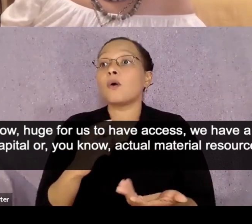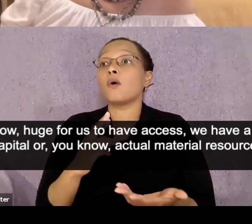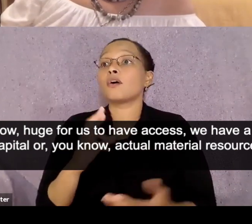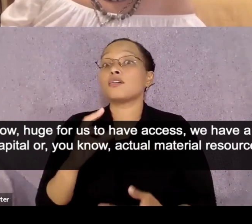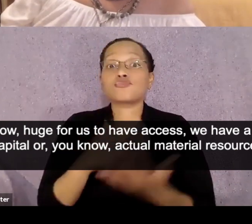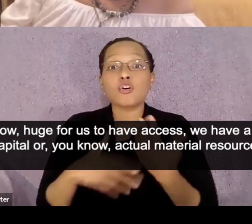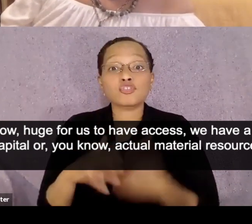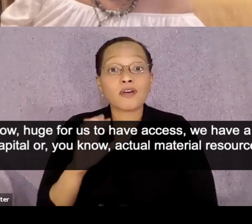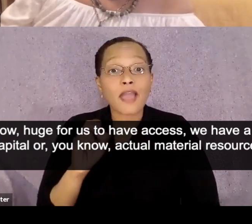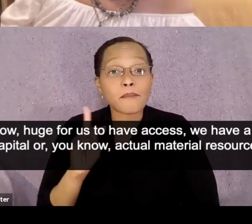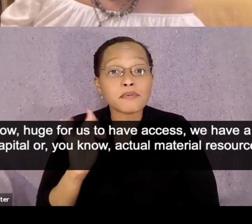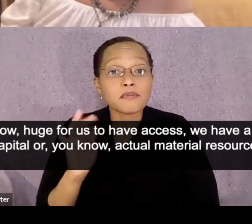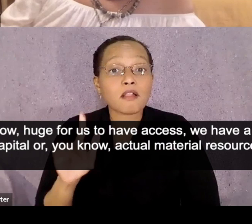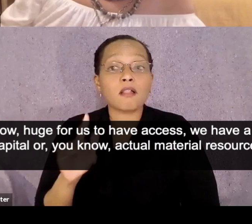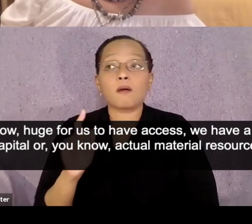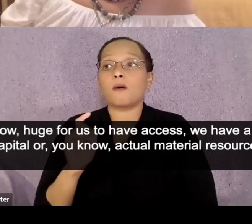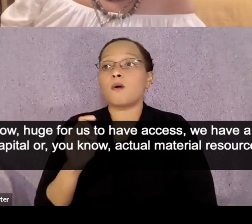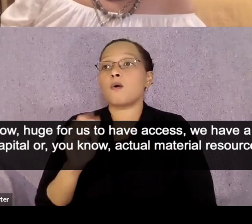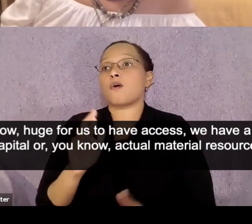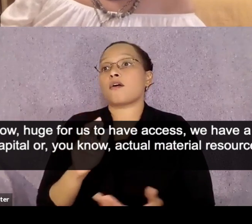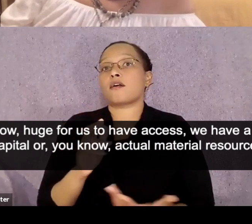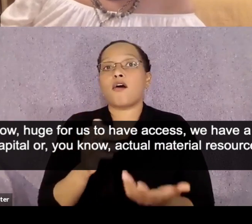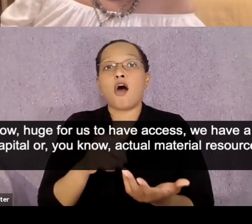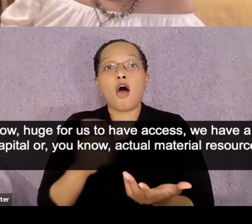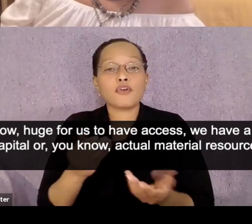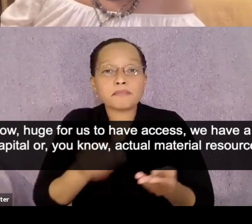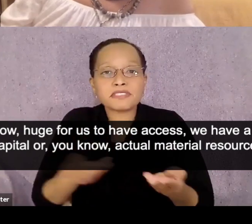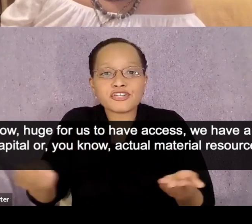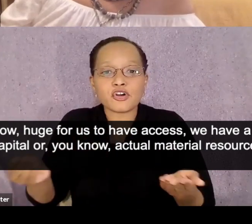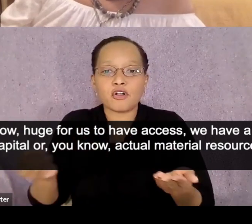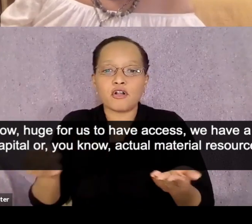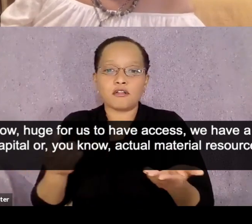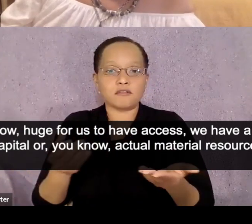capital, or, actual material resource, or whatever it is.